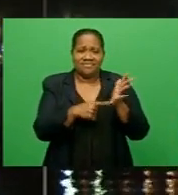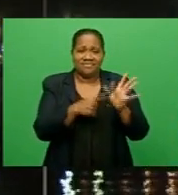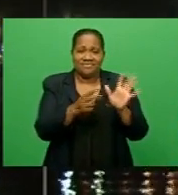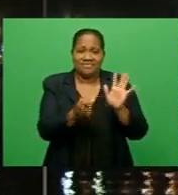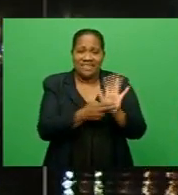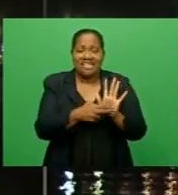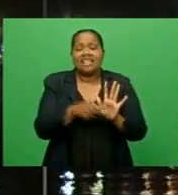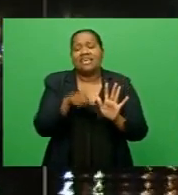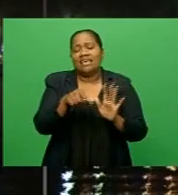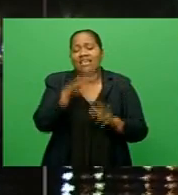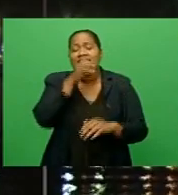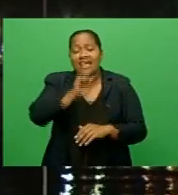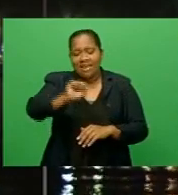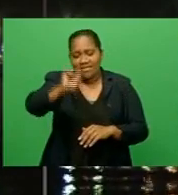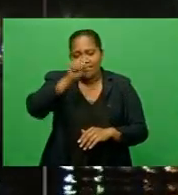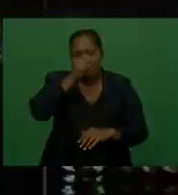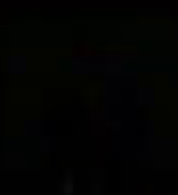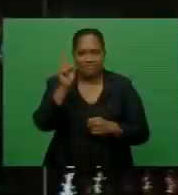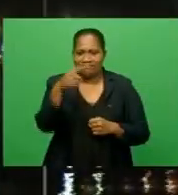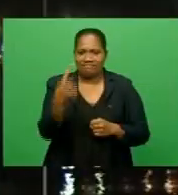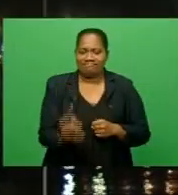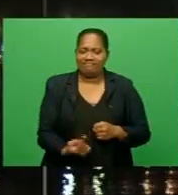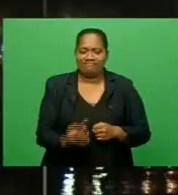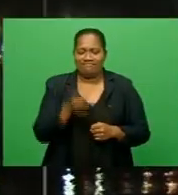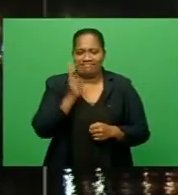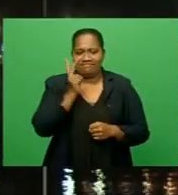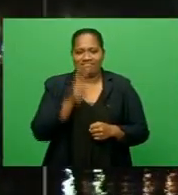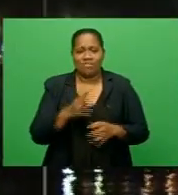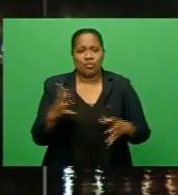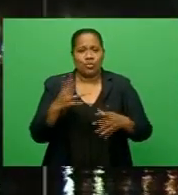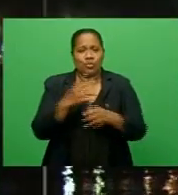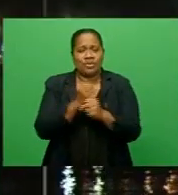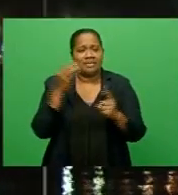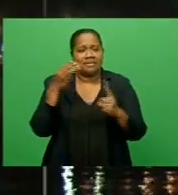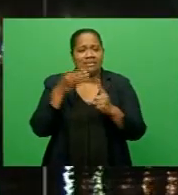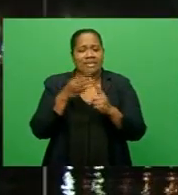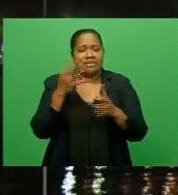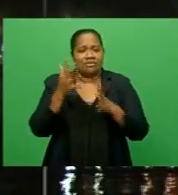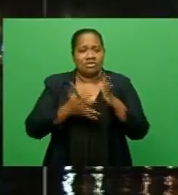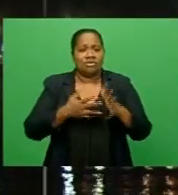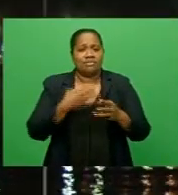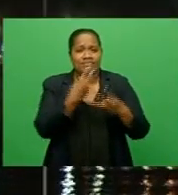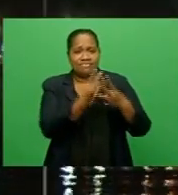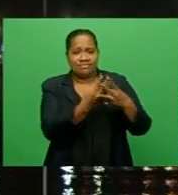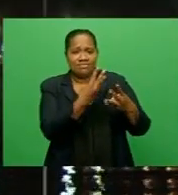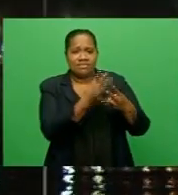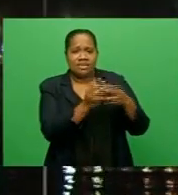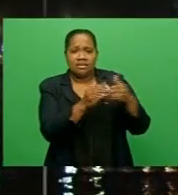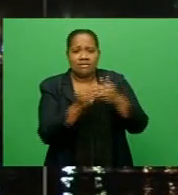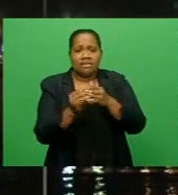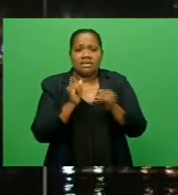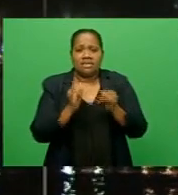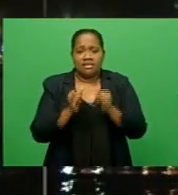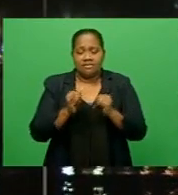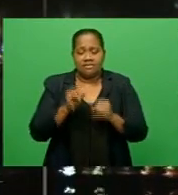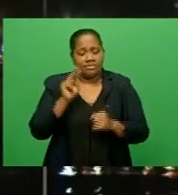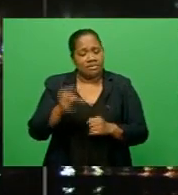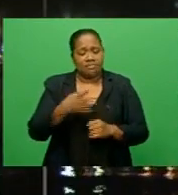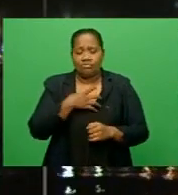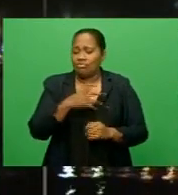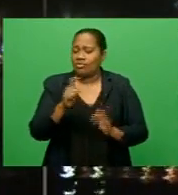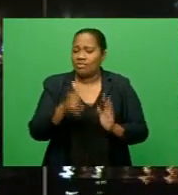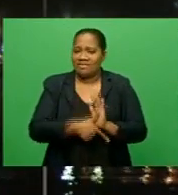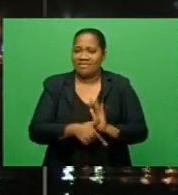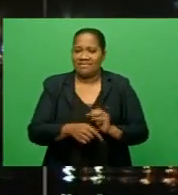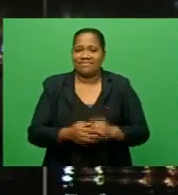sanctuary in Cambodia. This report has more. Recapping the main story, Sodelpa leadership interviews needed more time, says Dr. Tupeni